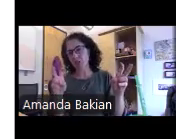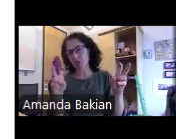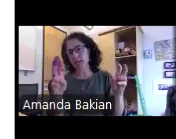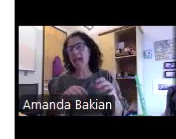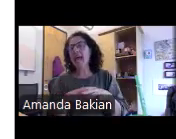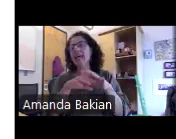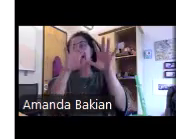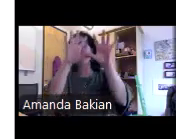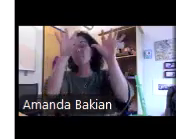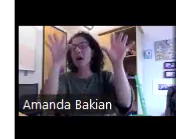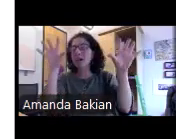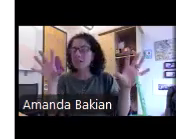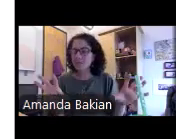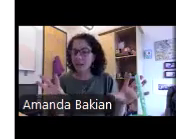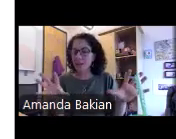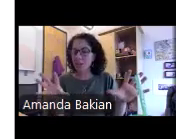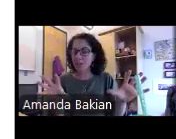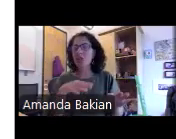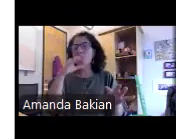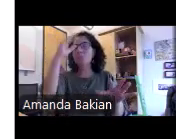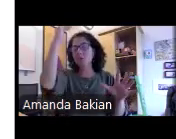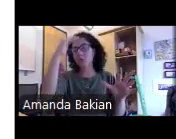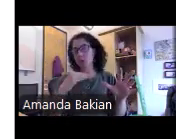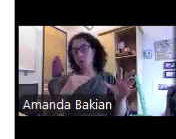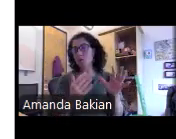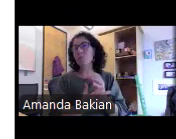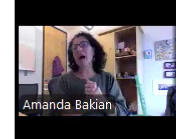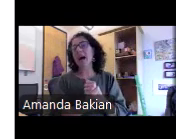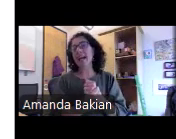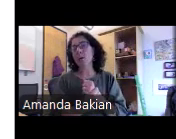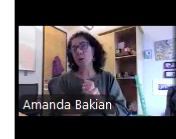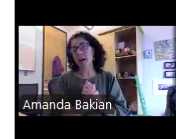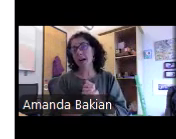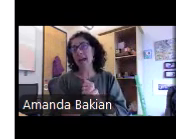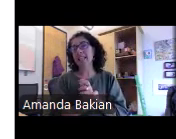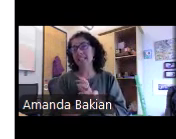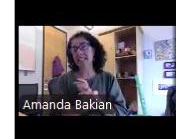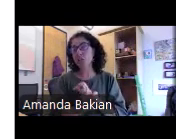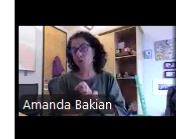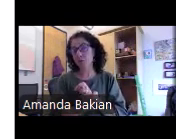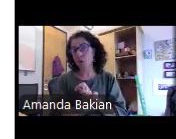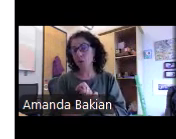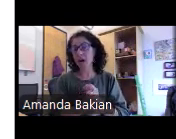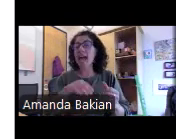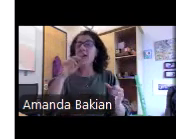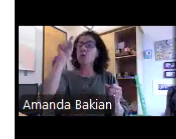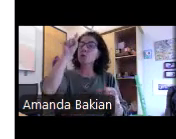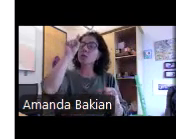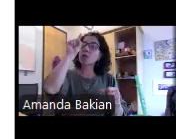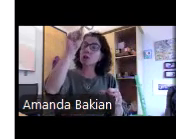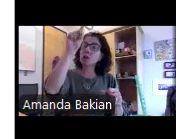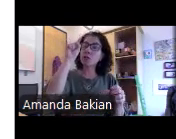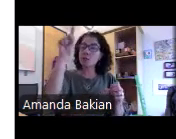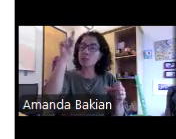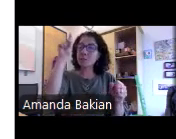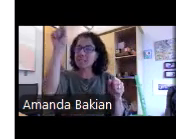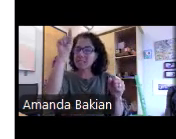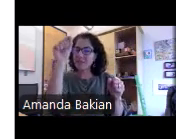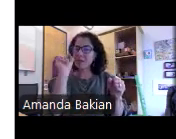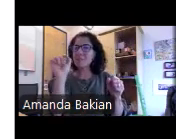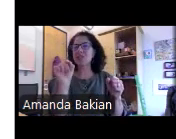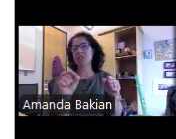composite record, and that composite record would be reviewed by a clinician reviewer who would look